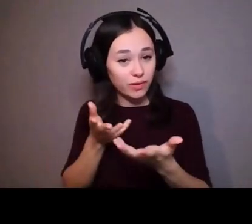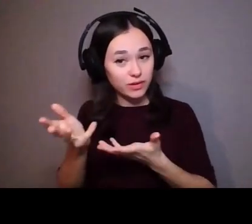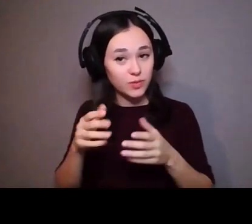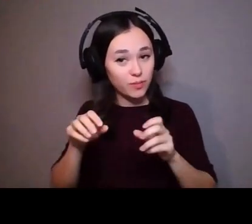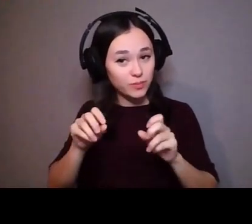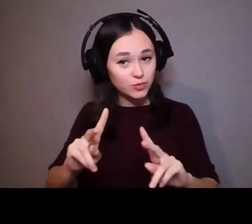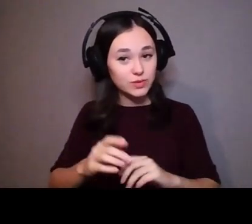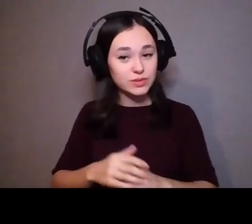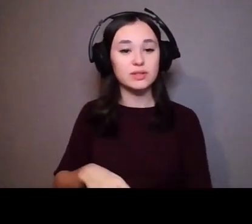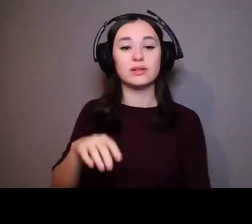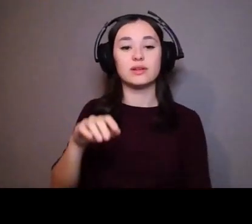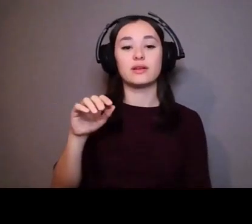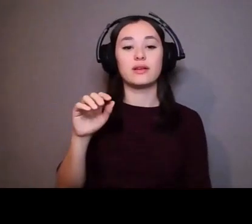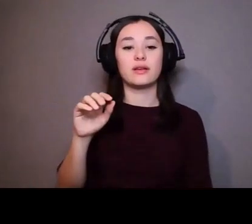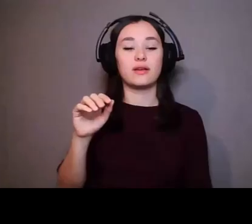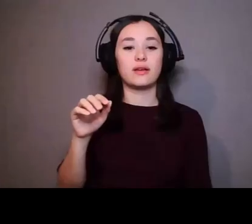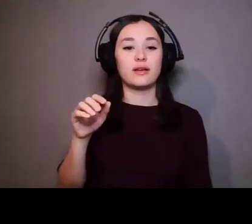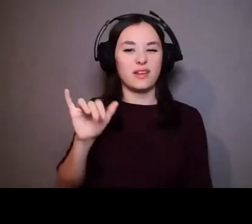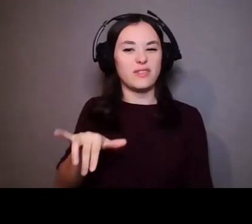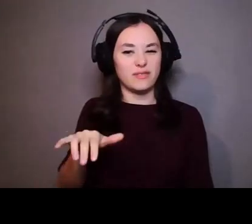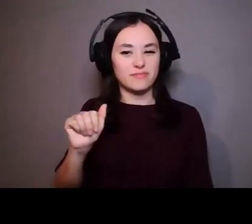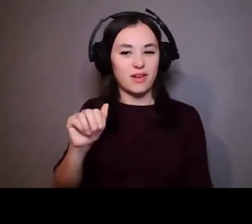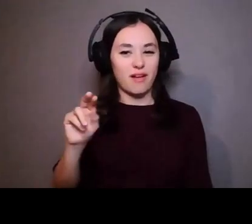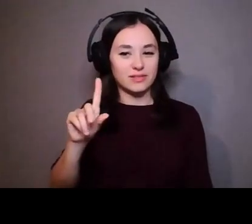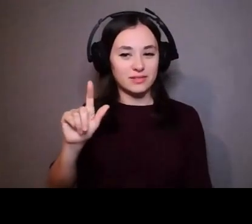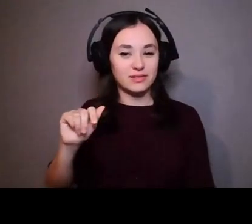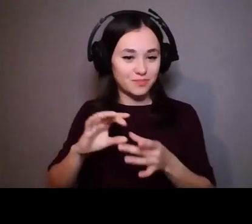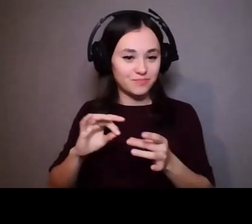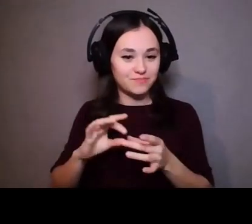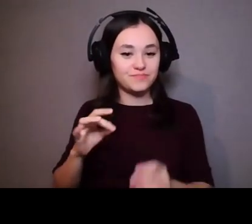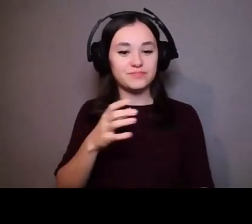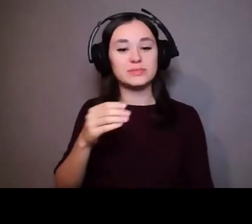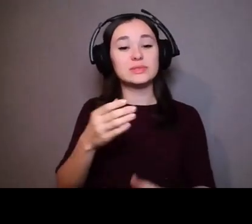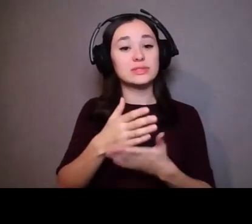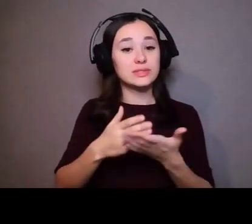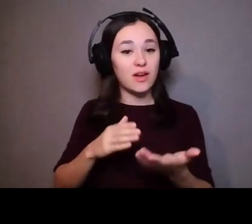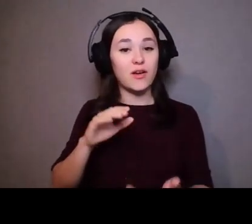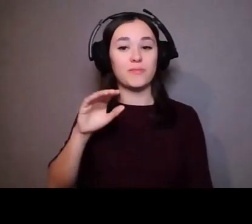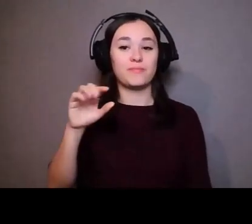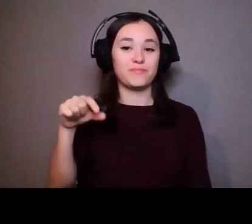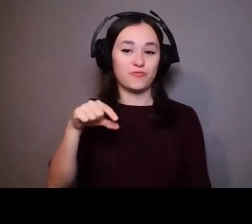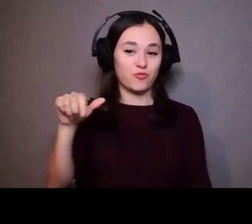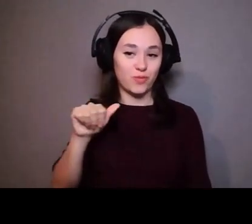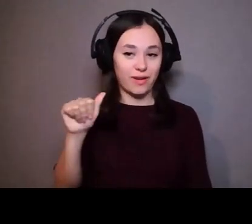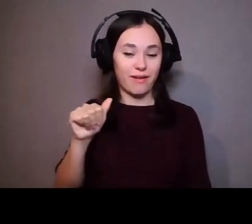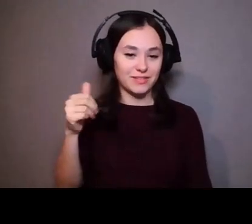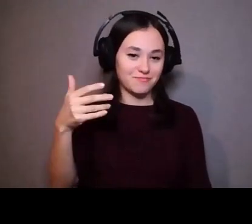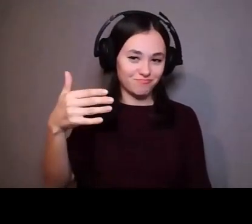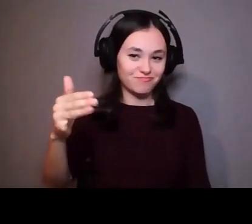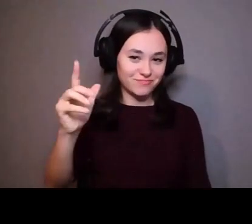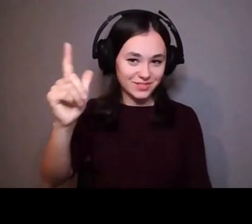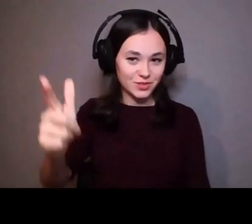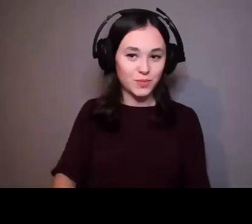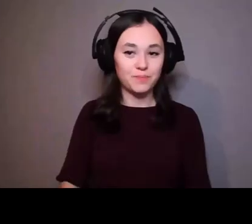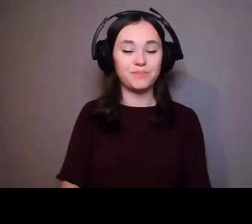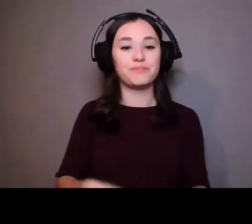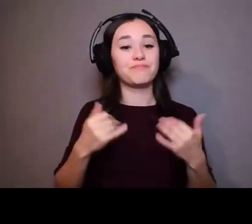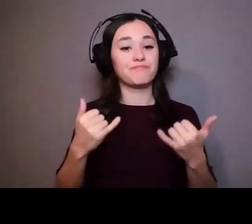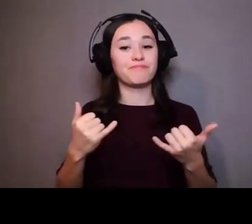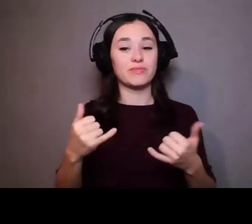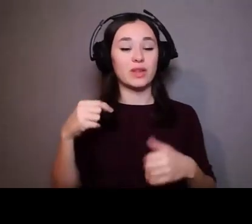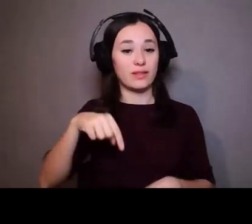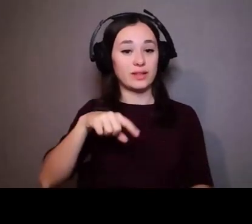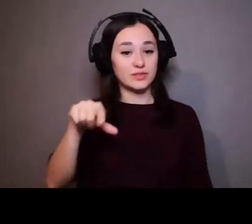mentioned, and some Q&A that we'll be sharing, or FAQs down the road. At this point, I'd like to wrap up this portion of the